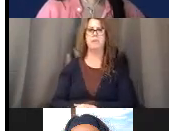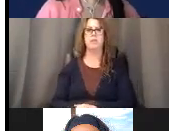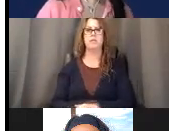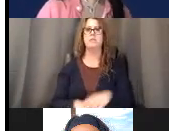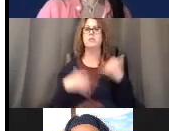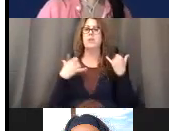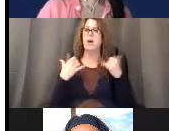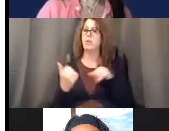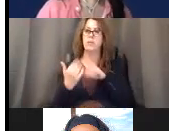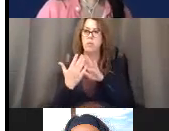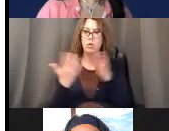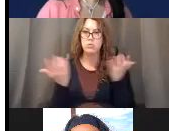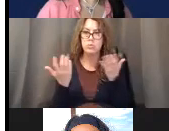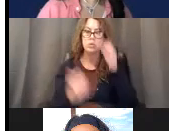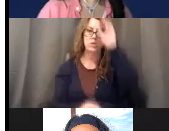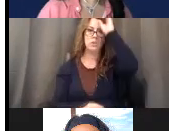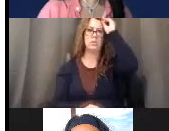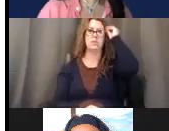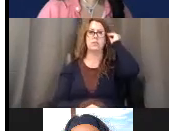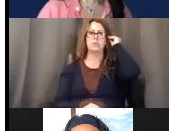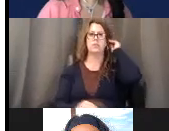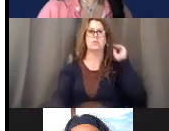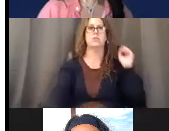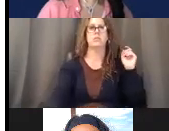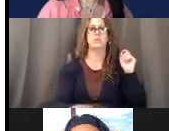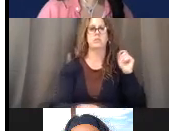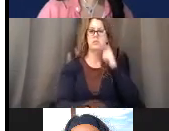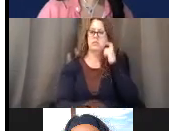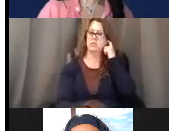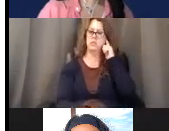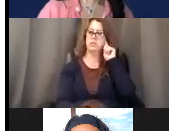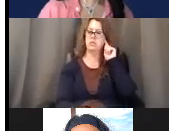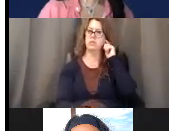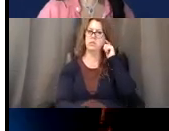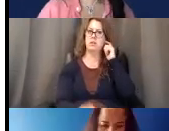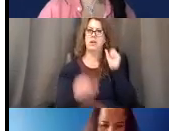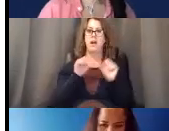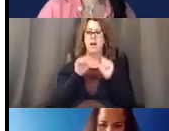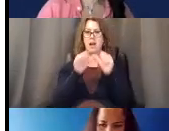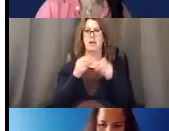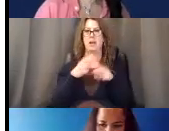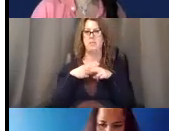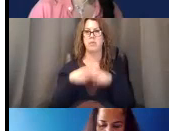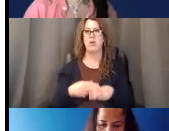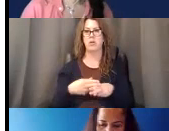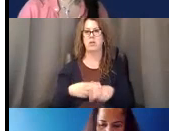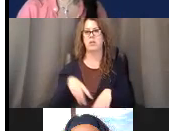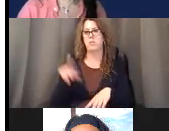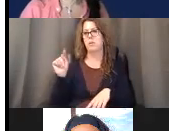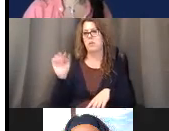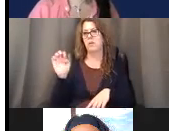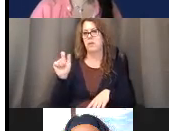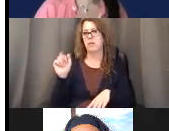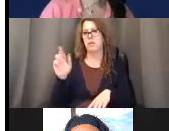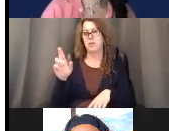right? So the approach to advanced well-being, I kept calling these teardrops. They're not teardrops, obviously, they'd be raindrops. That's why there's